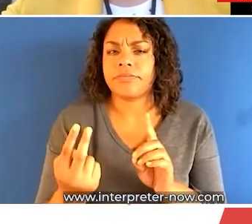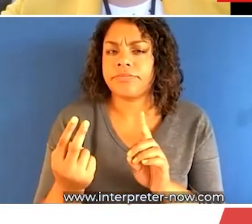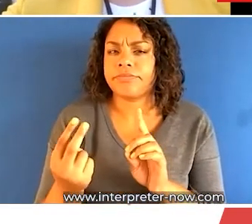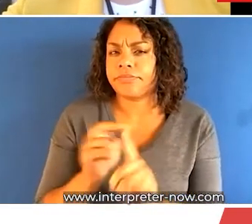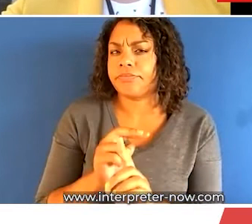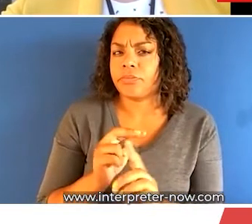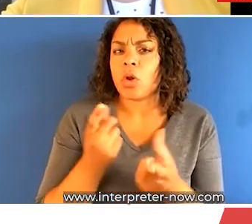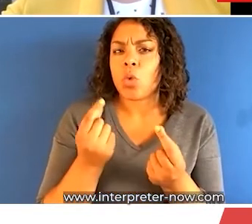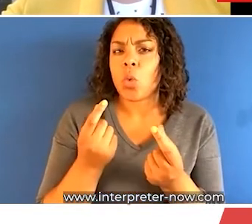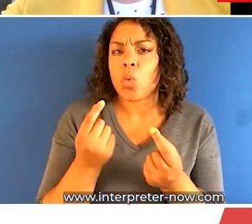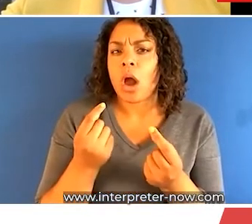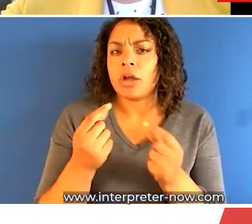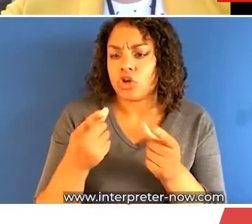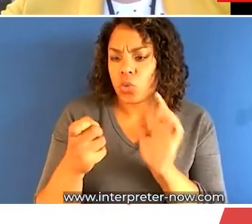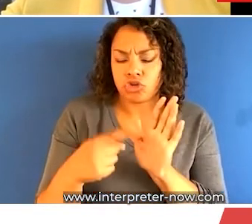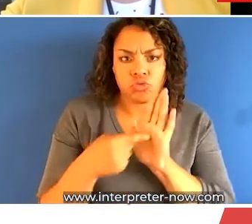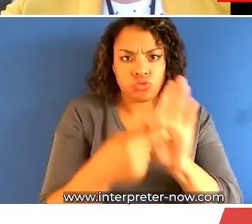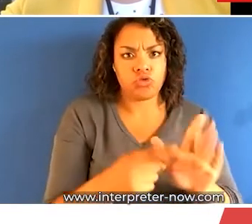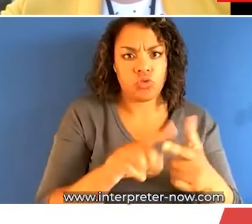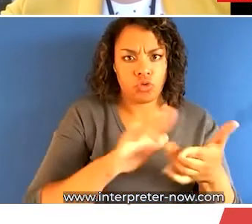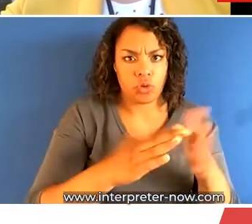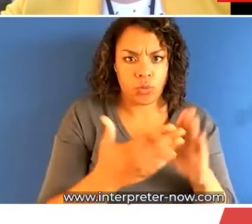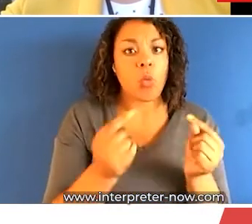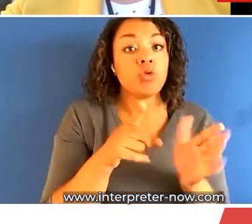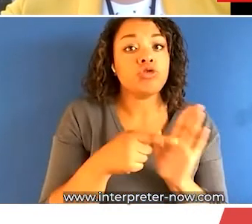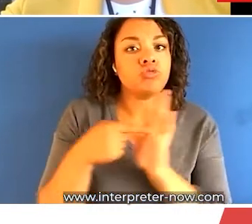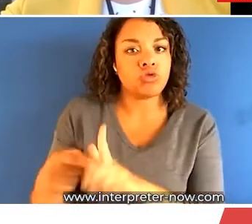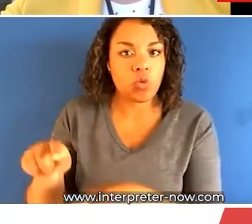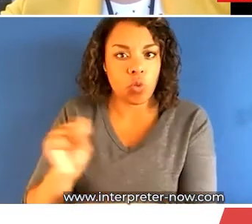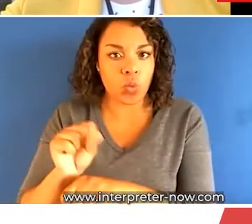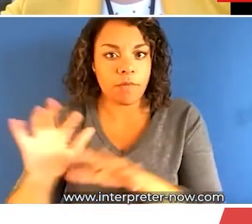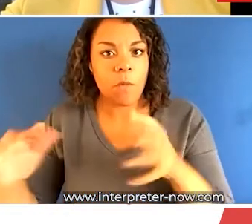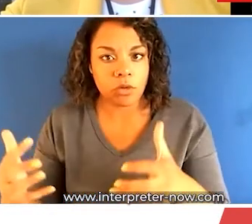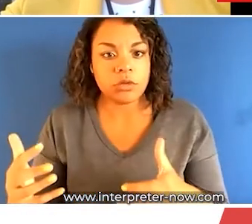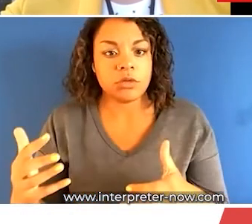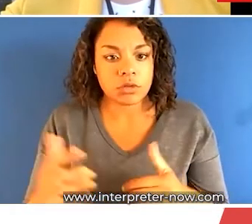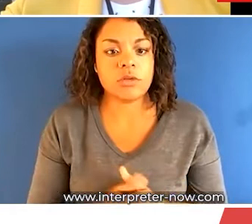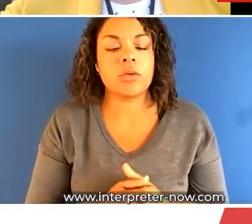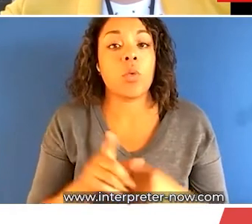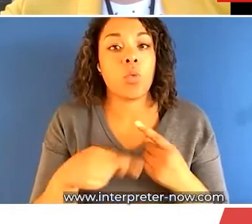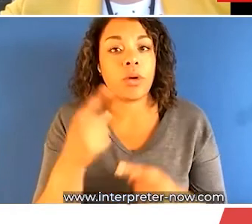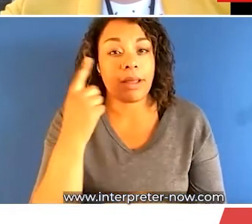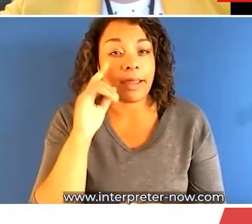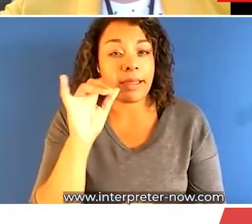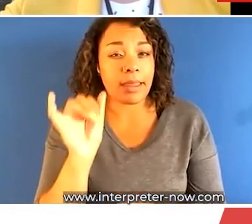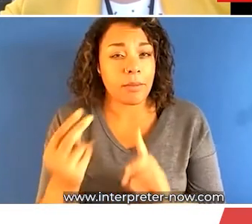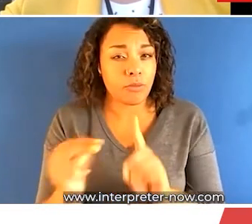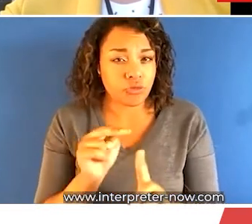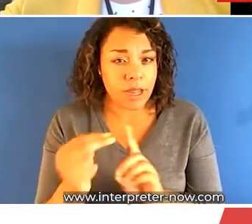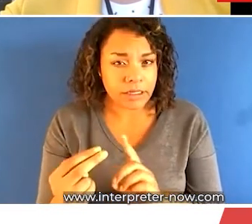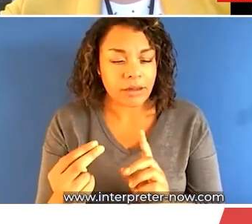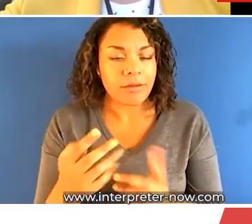want to send to your community and also to your workforce? By saying this, what I'm trying to say is